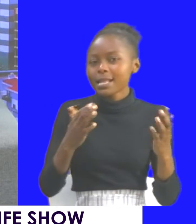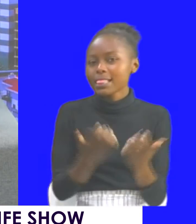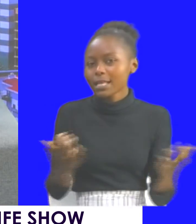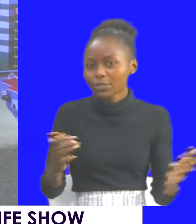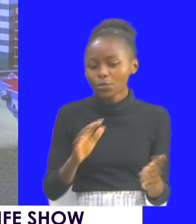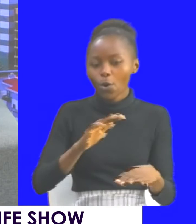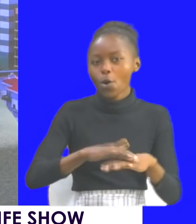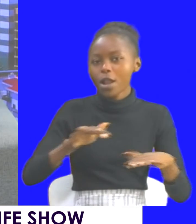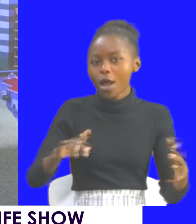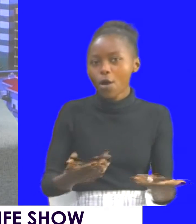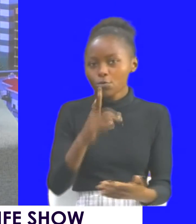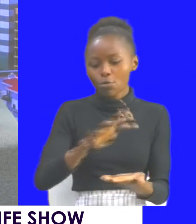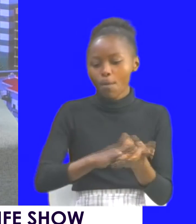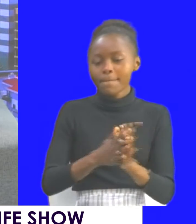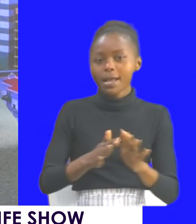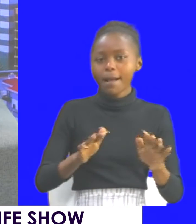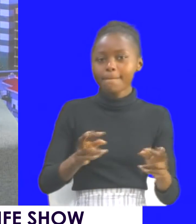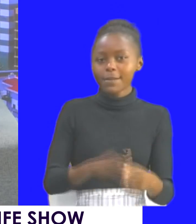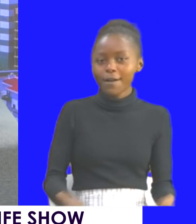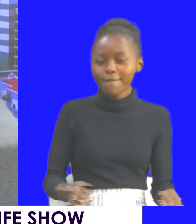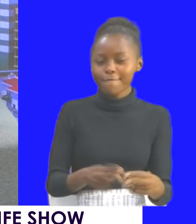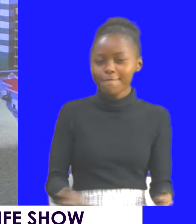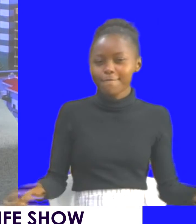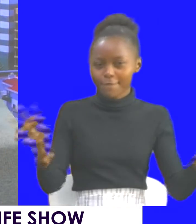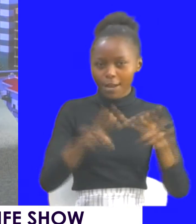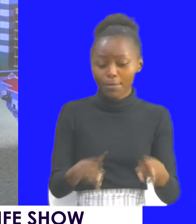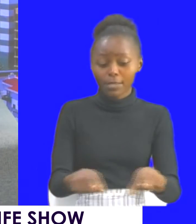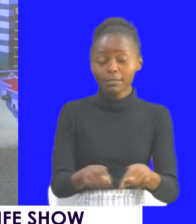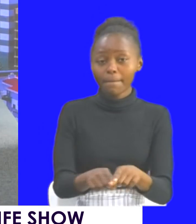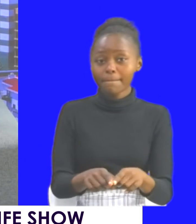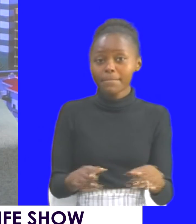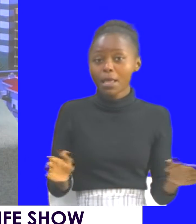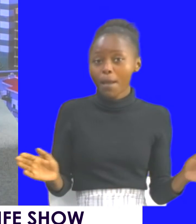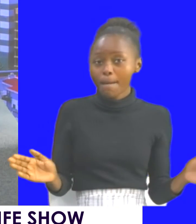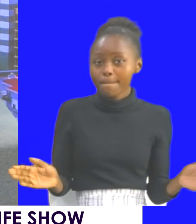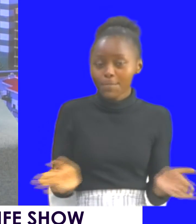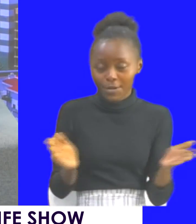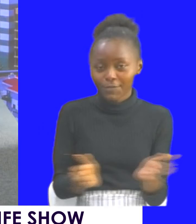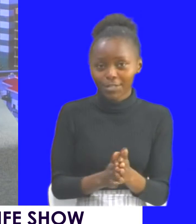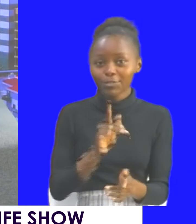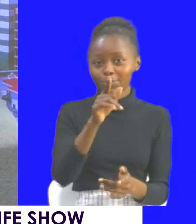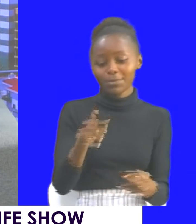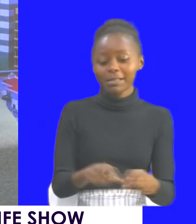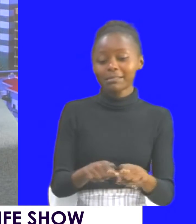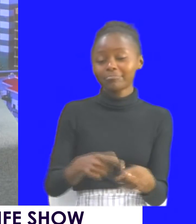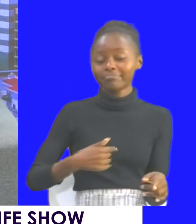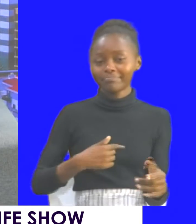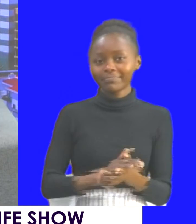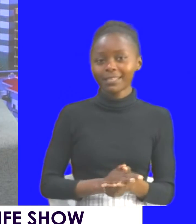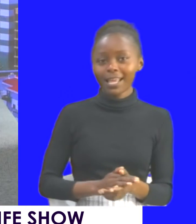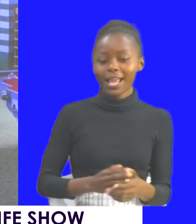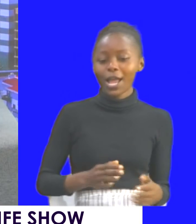that it will be as motivating to you as it will be to me. Keep on